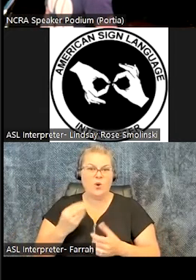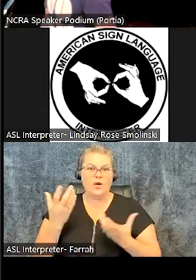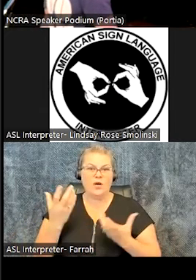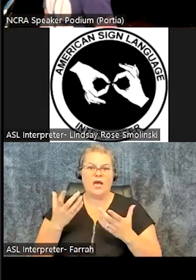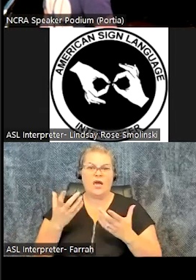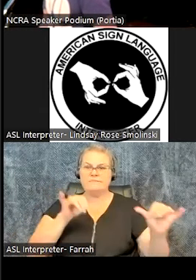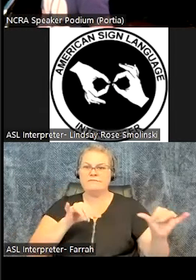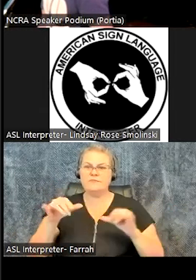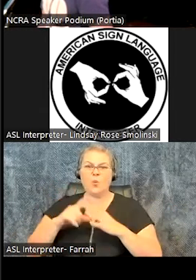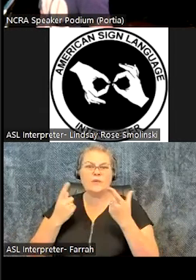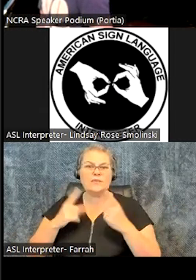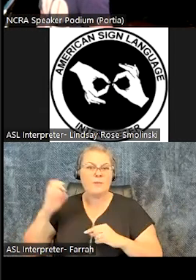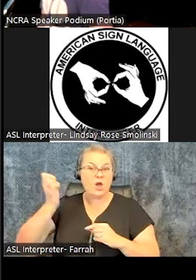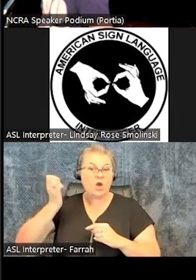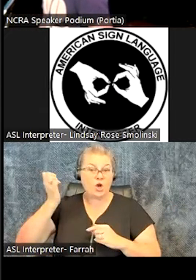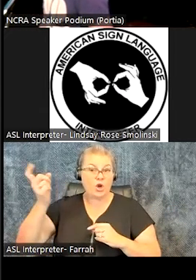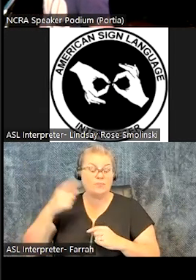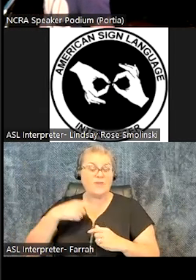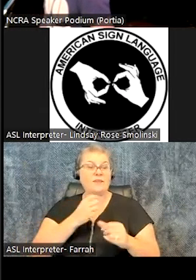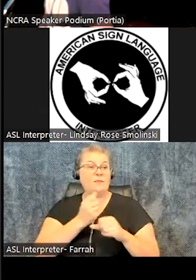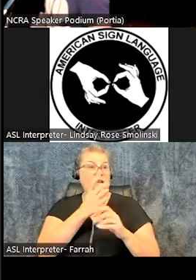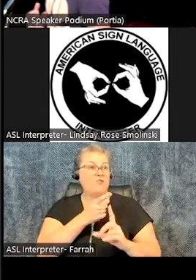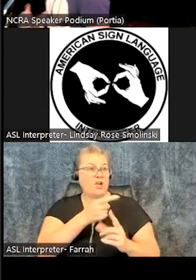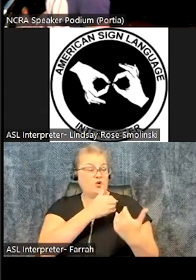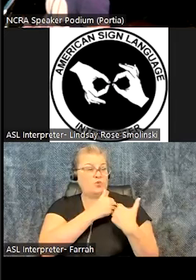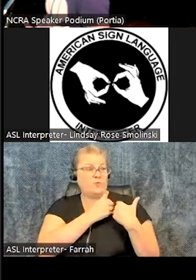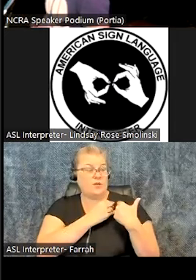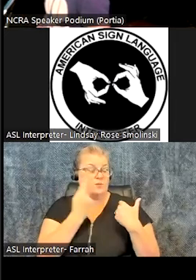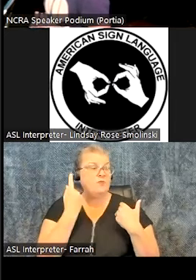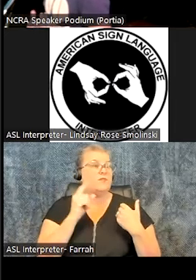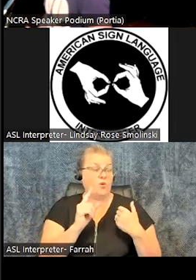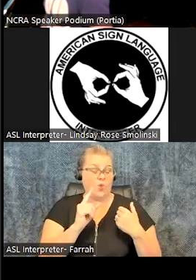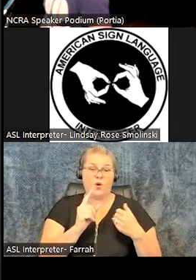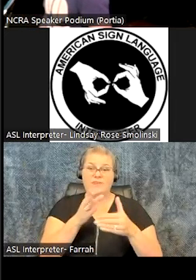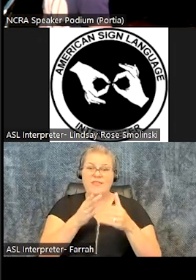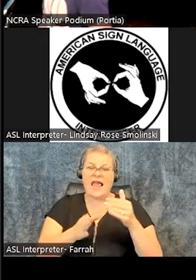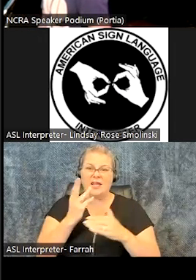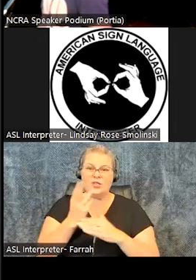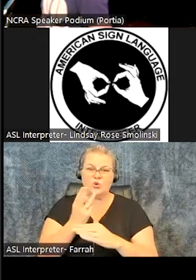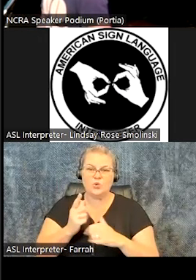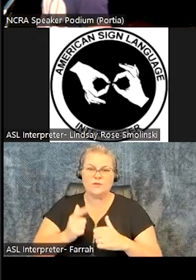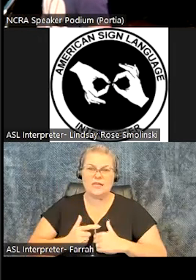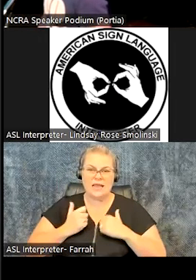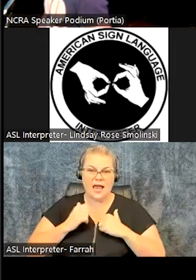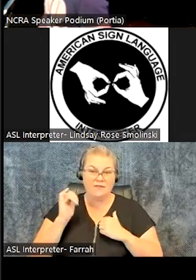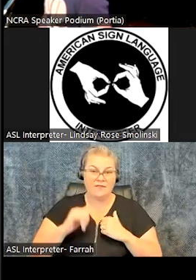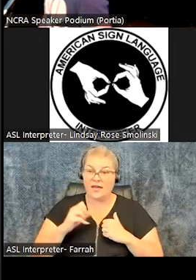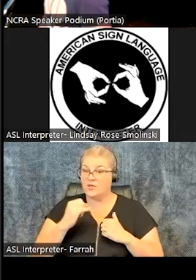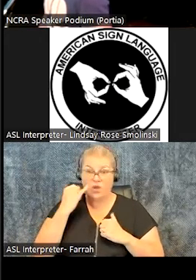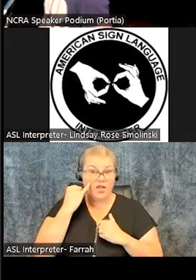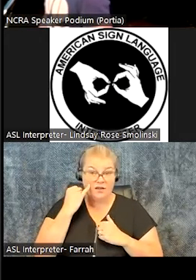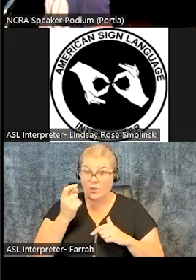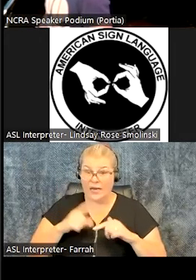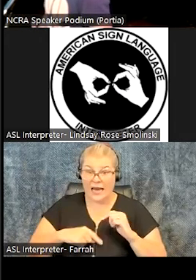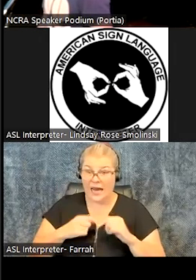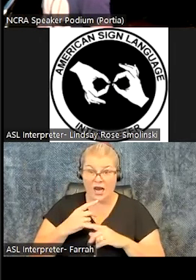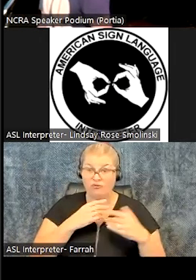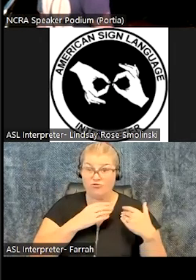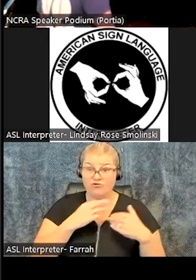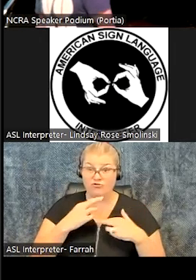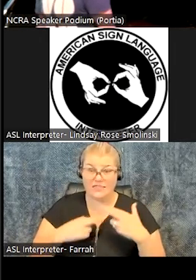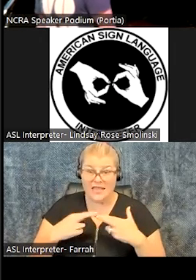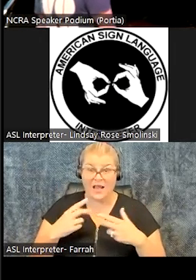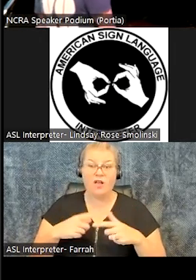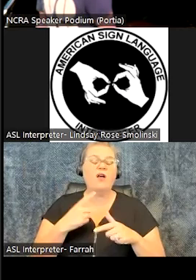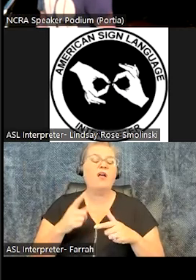of the packaging is responsible for the end use life of it. So if it's not readily recycled, they would be responsible